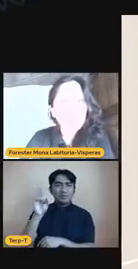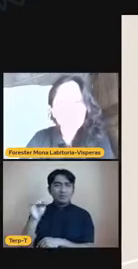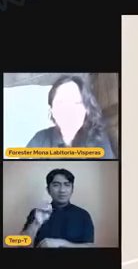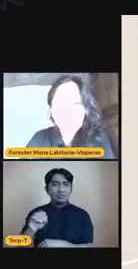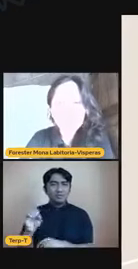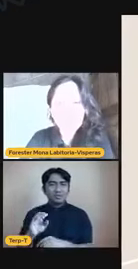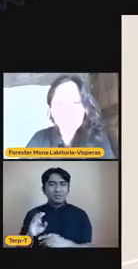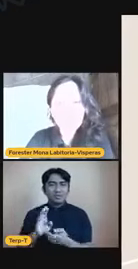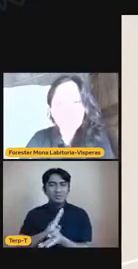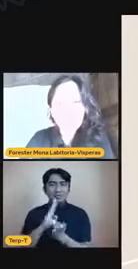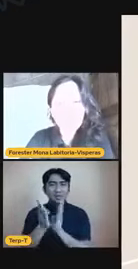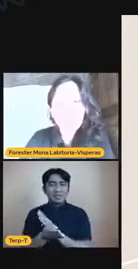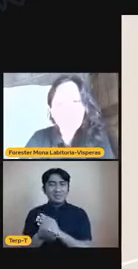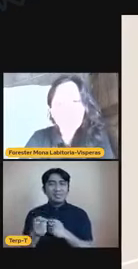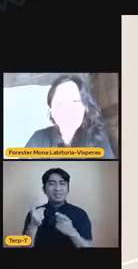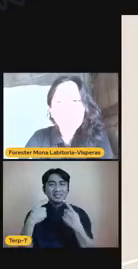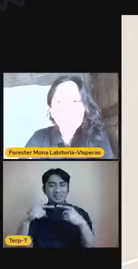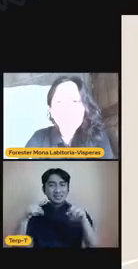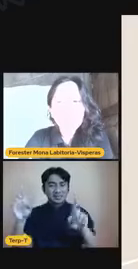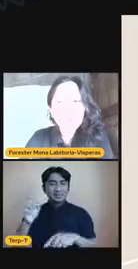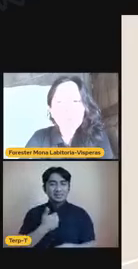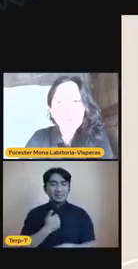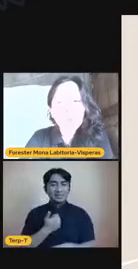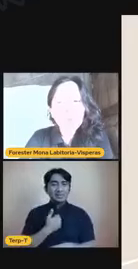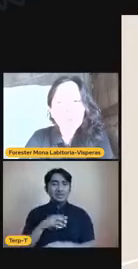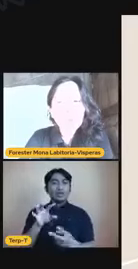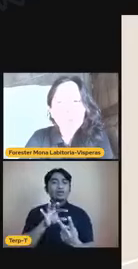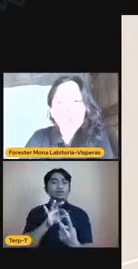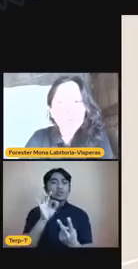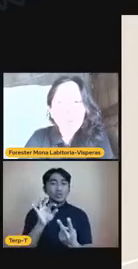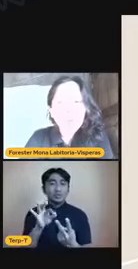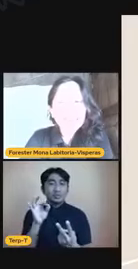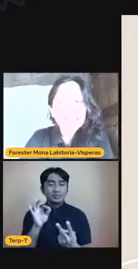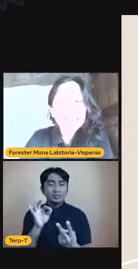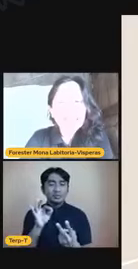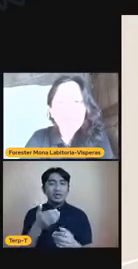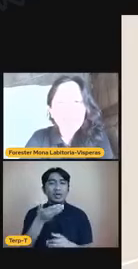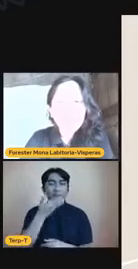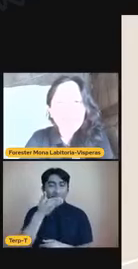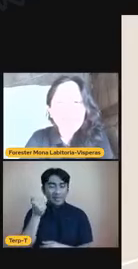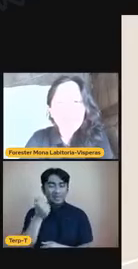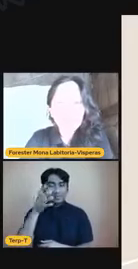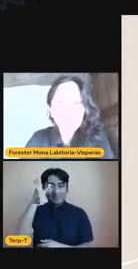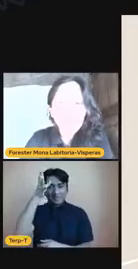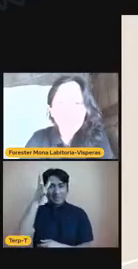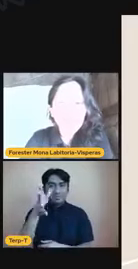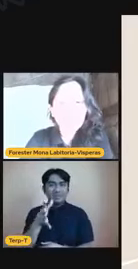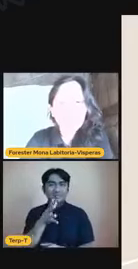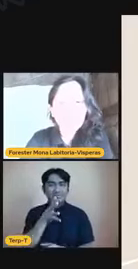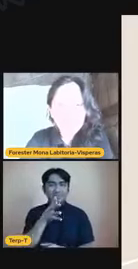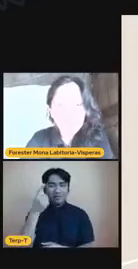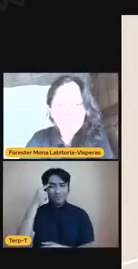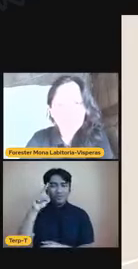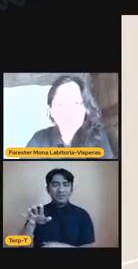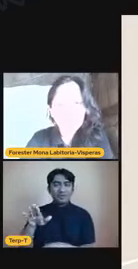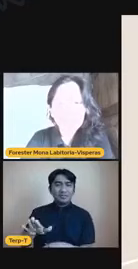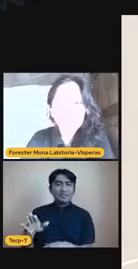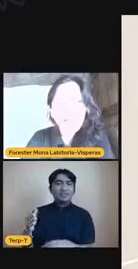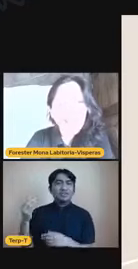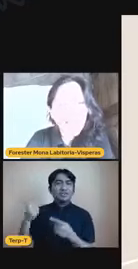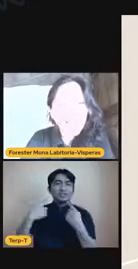became successful themselves. We can choose to be the parents that makes it easier for a child to